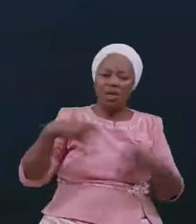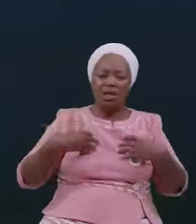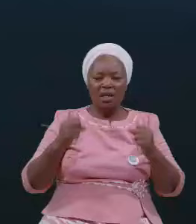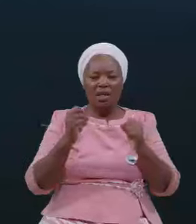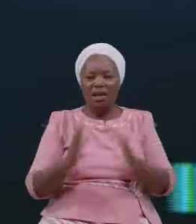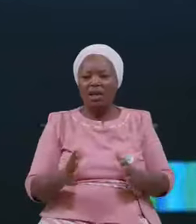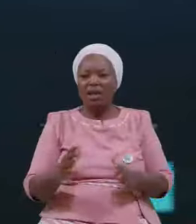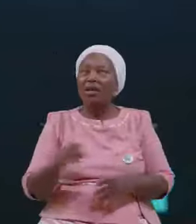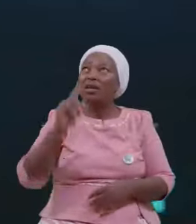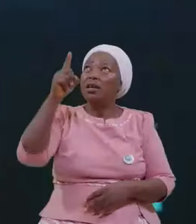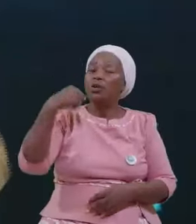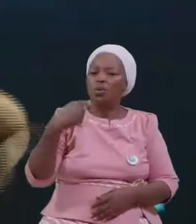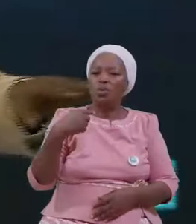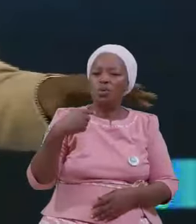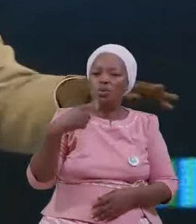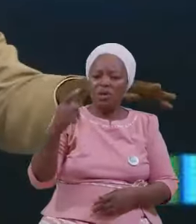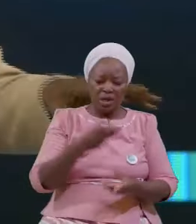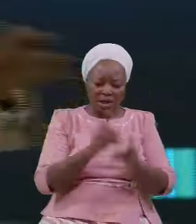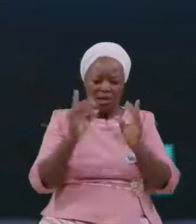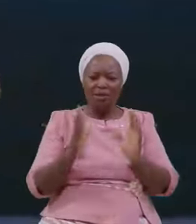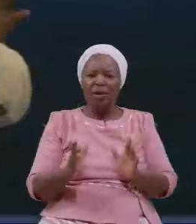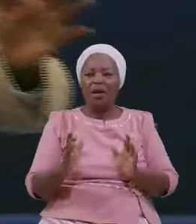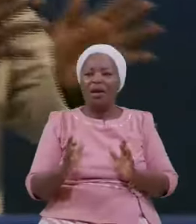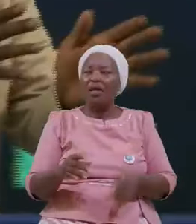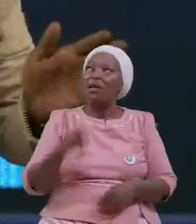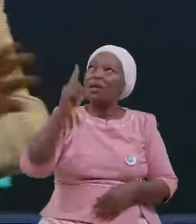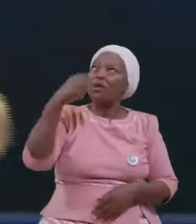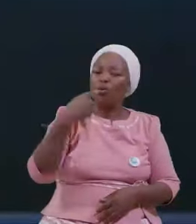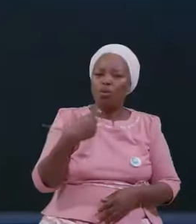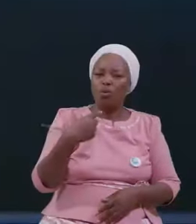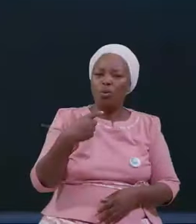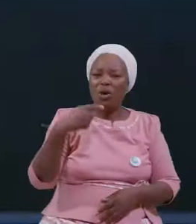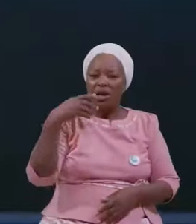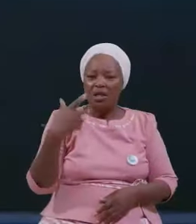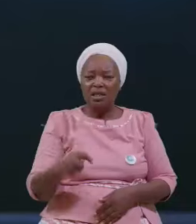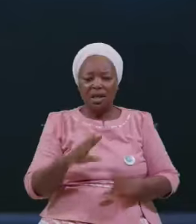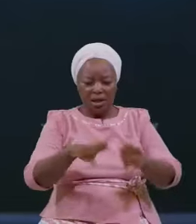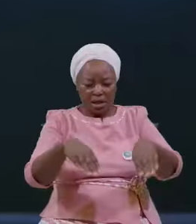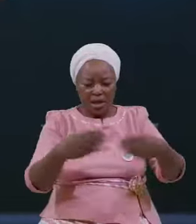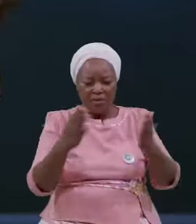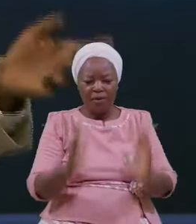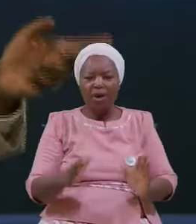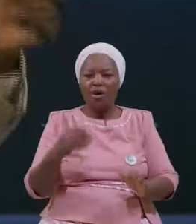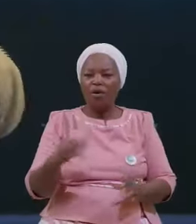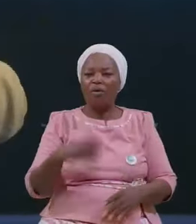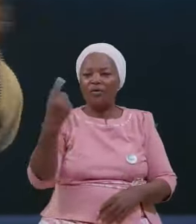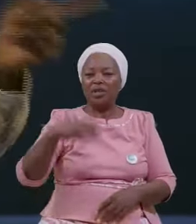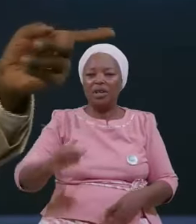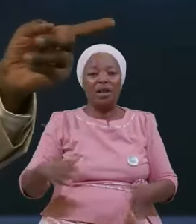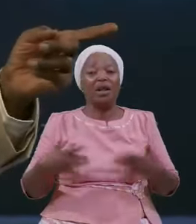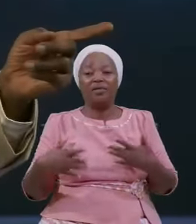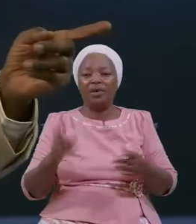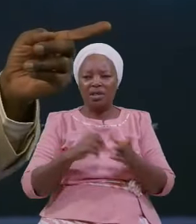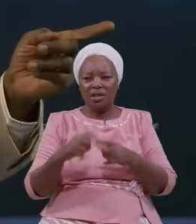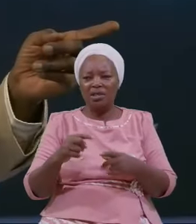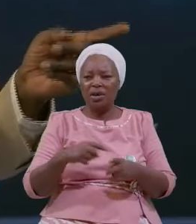who, the Deliverer. He who, the Giver of eternal life. And he said, wait,